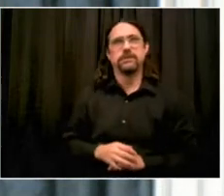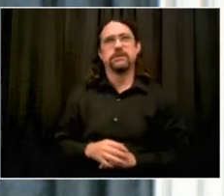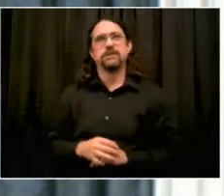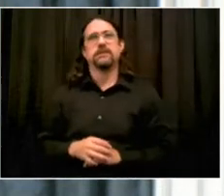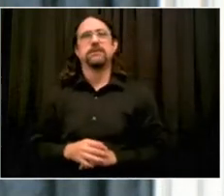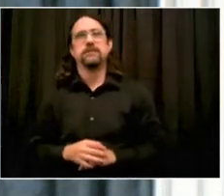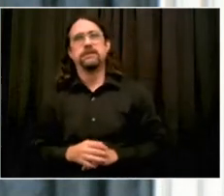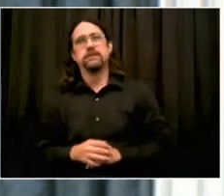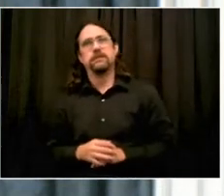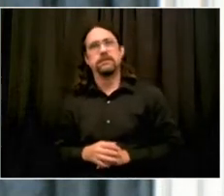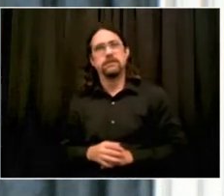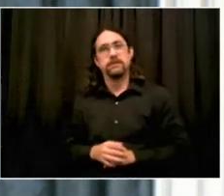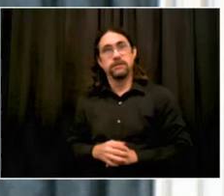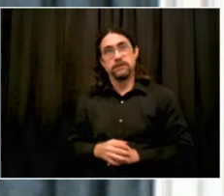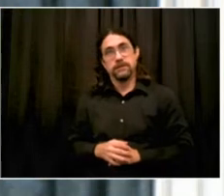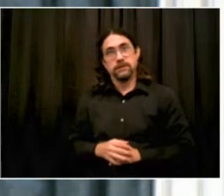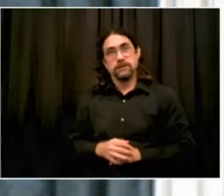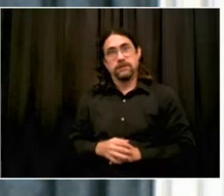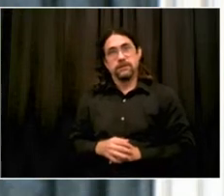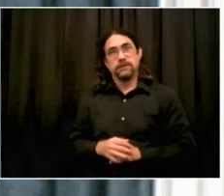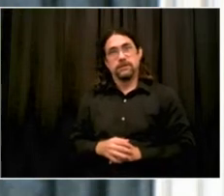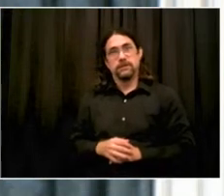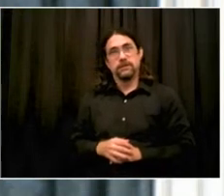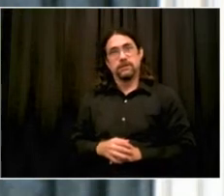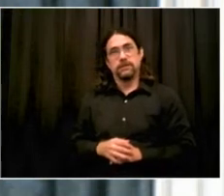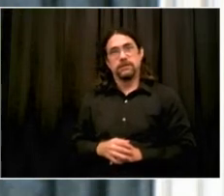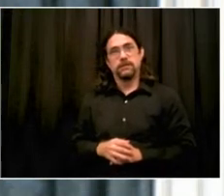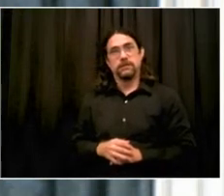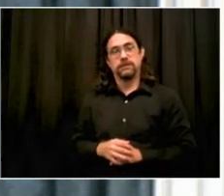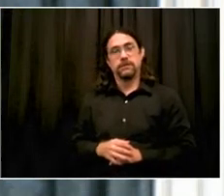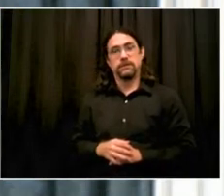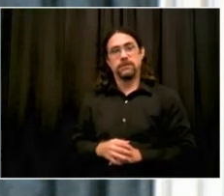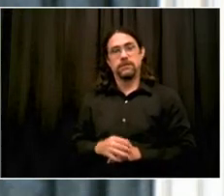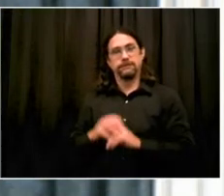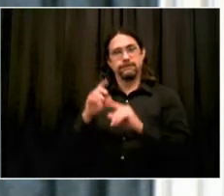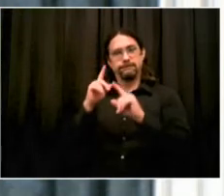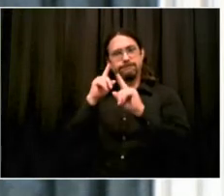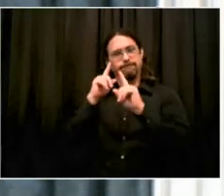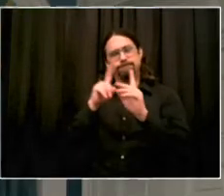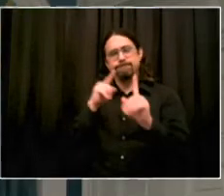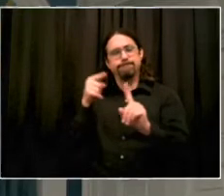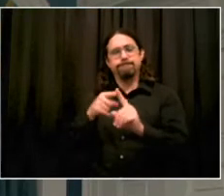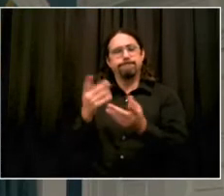to understand when any restrictions would be lifted. Dr. Varma?